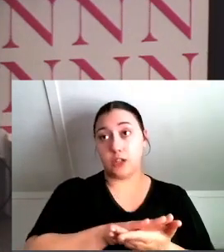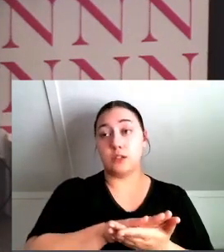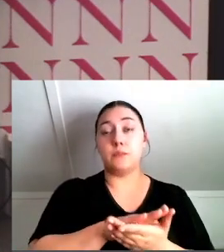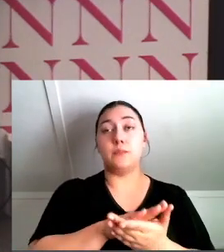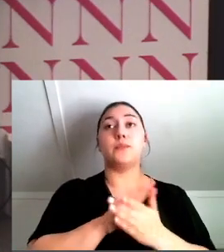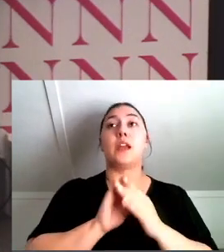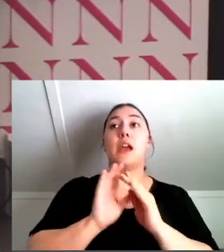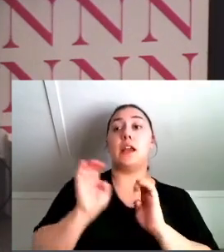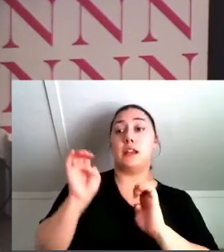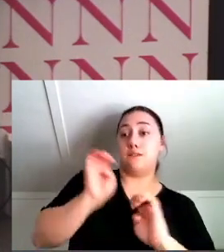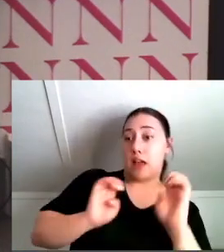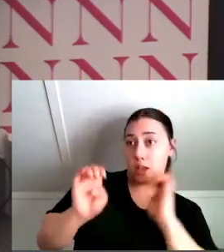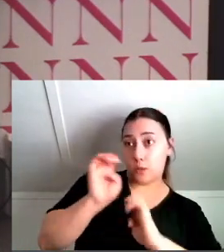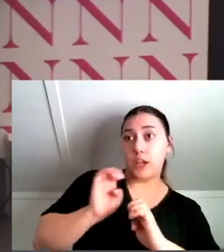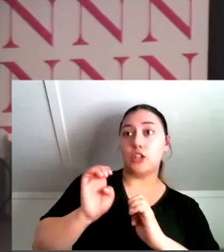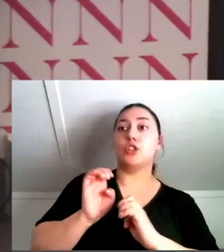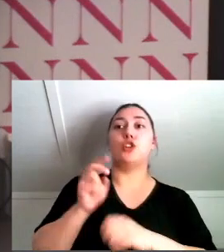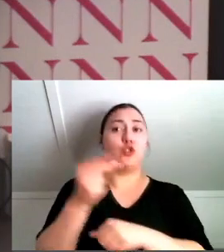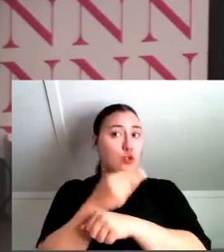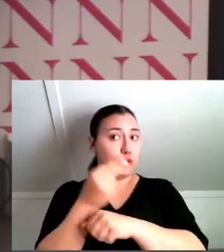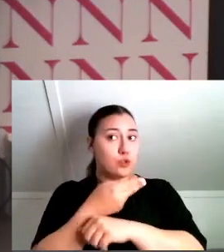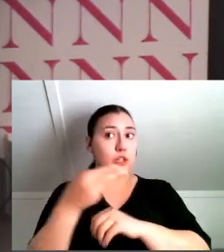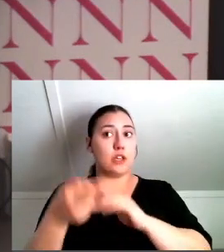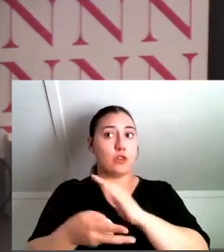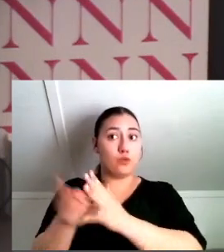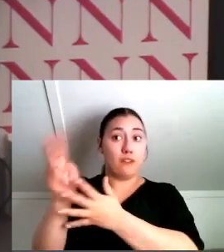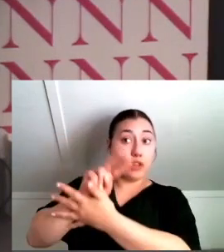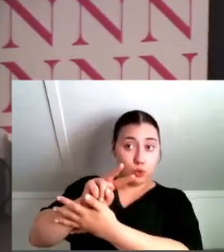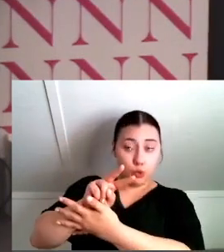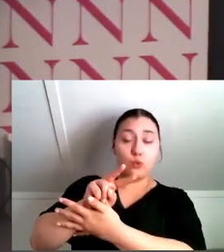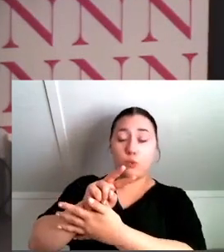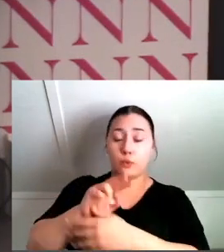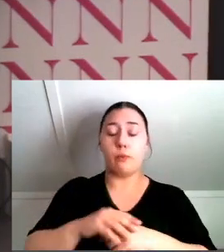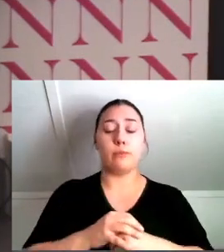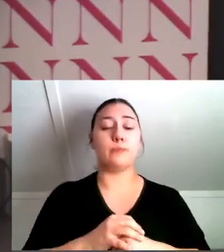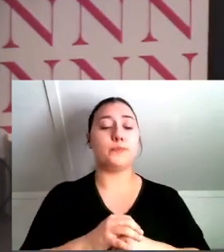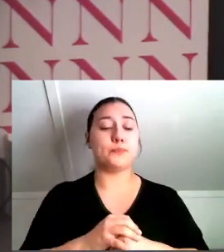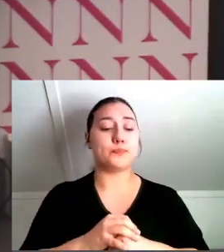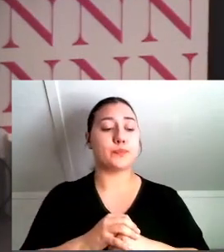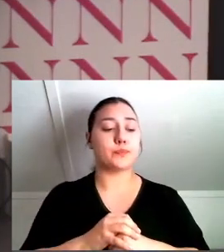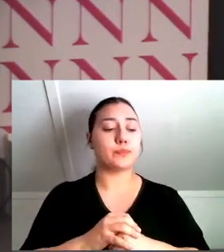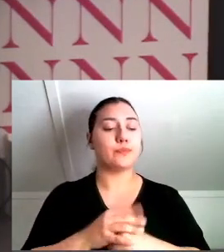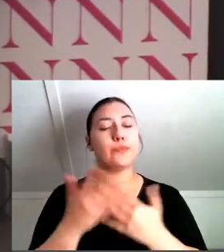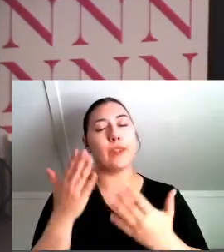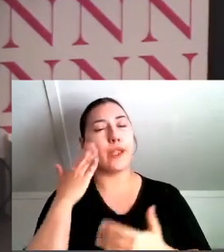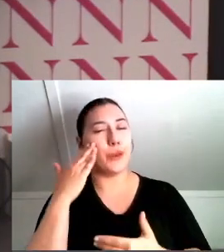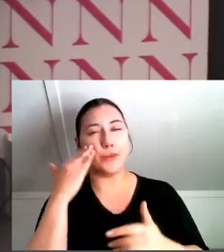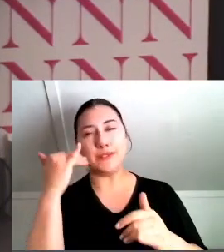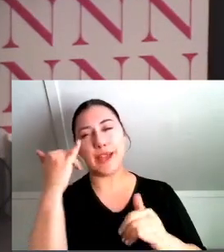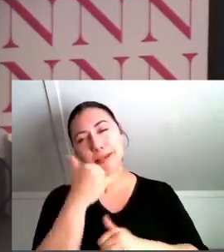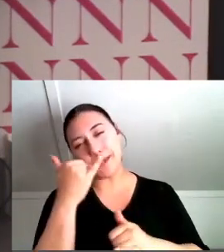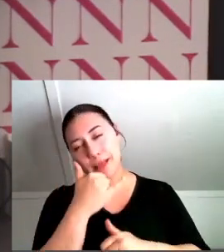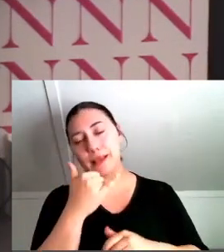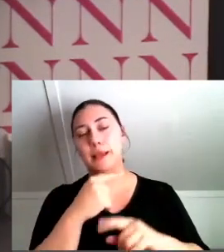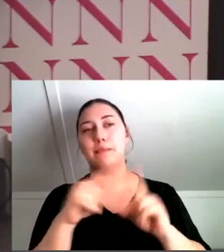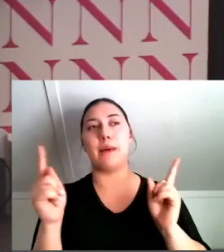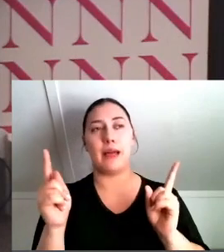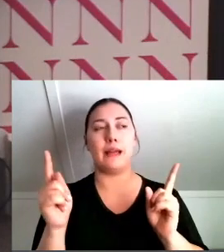valuation through review or through, so like even, it's silly, because now I'm older,